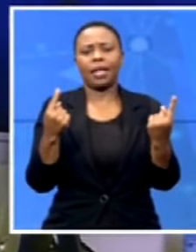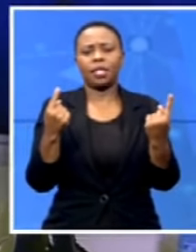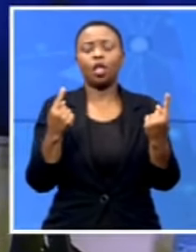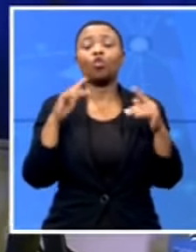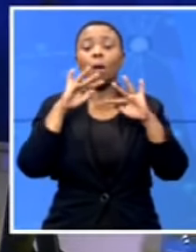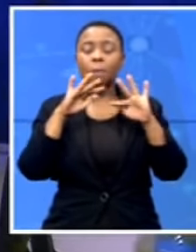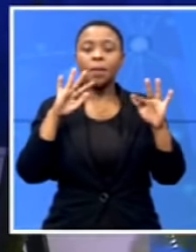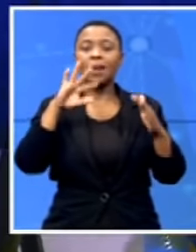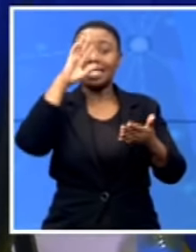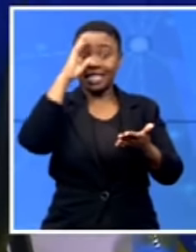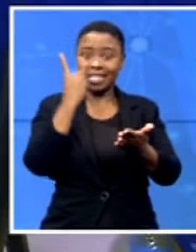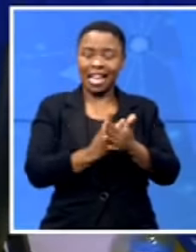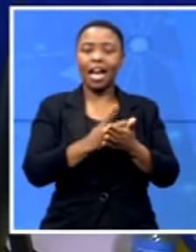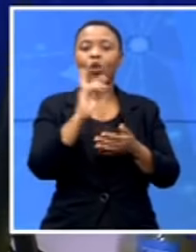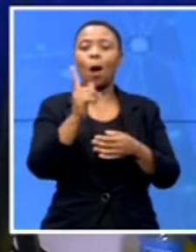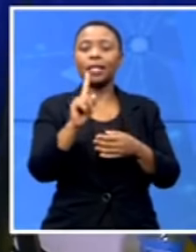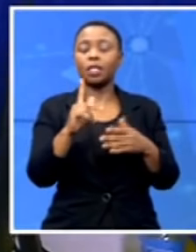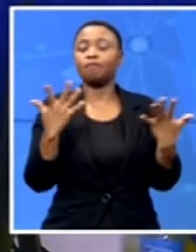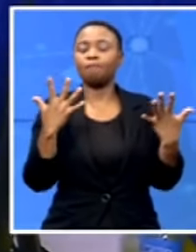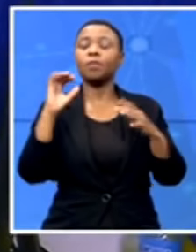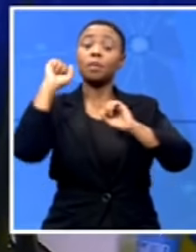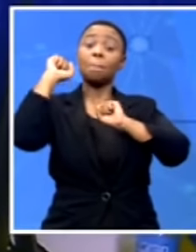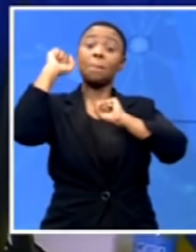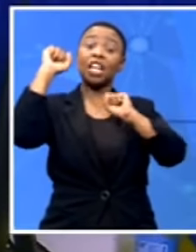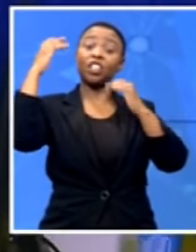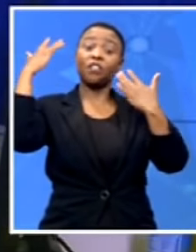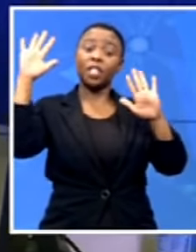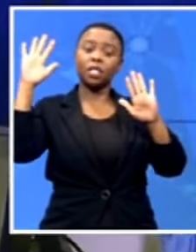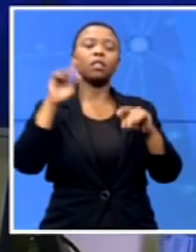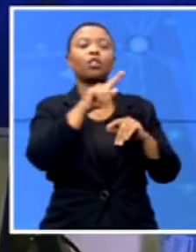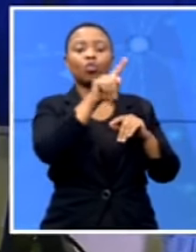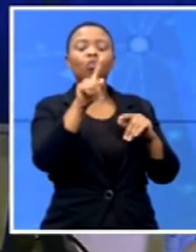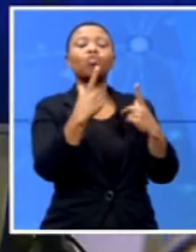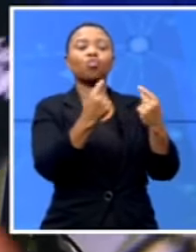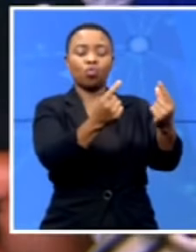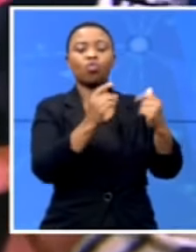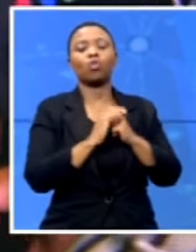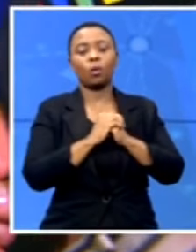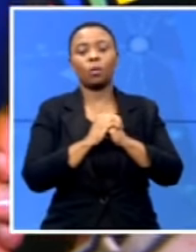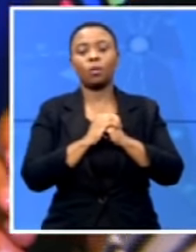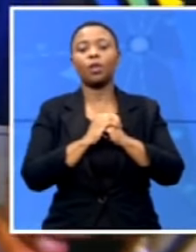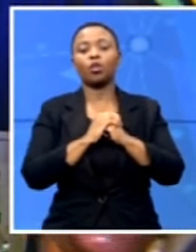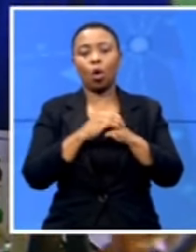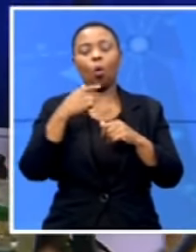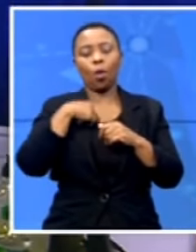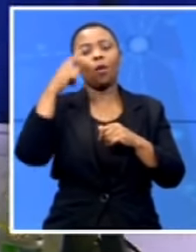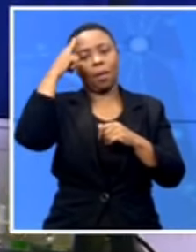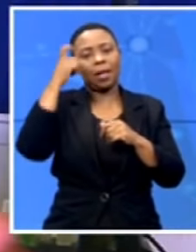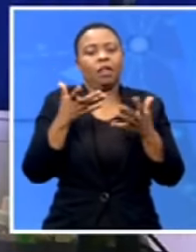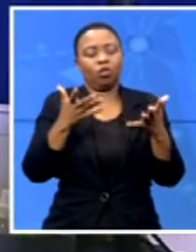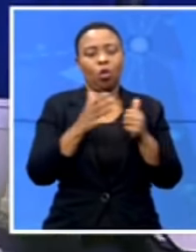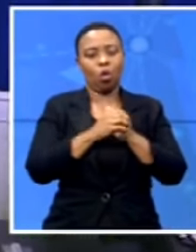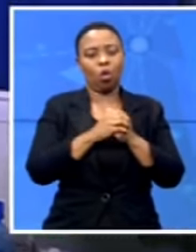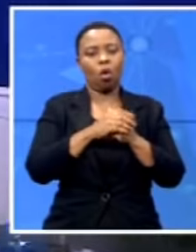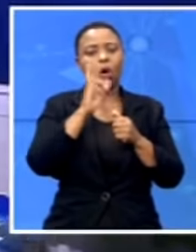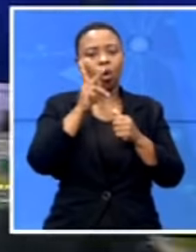going to leave you, and you do what you have to do. So that is what we believe. But we also know that I'm so sorry. I will join you